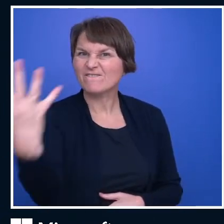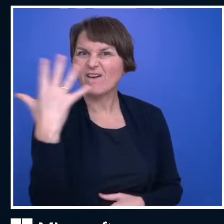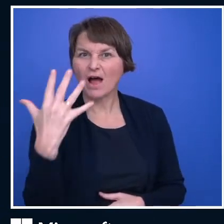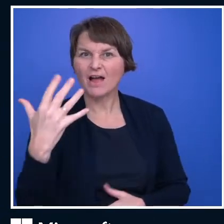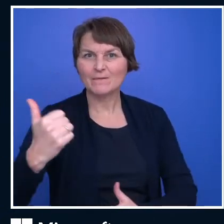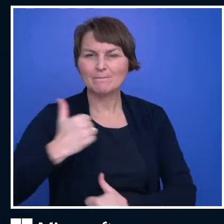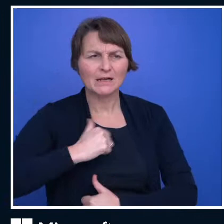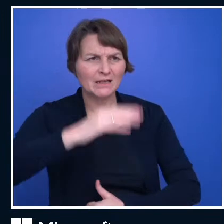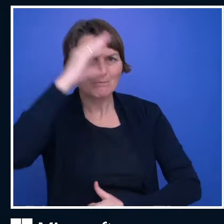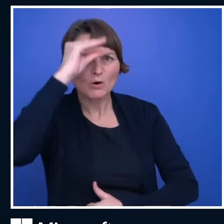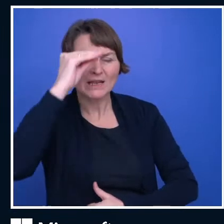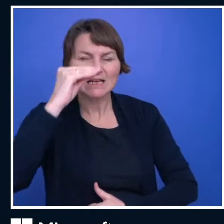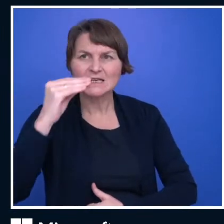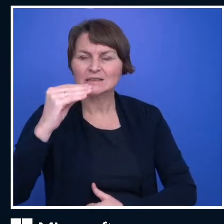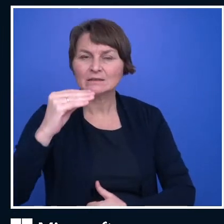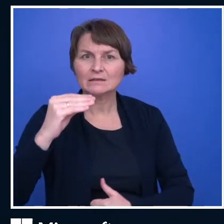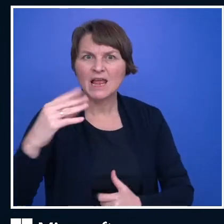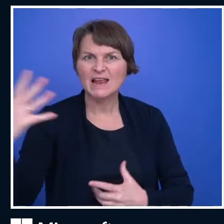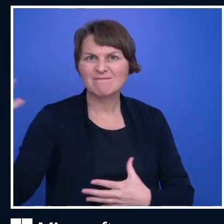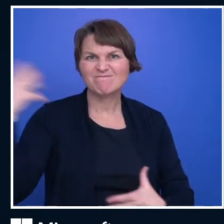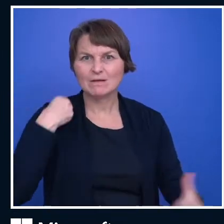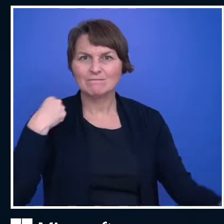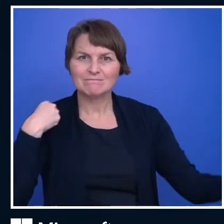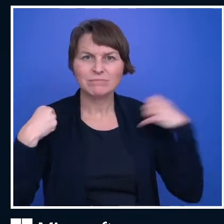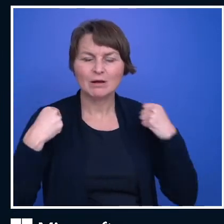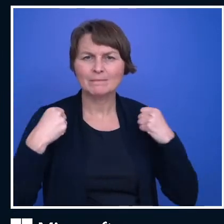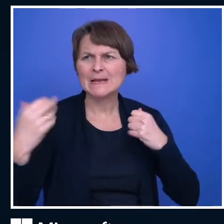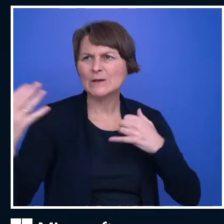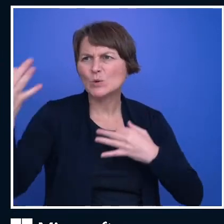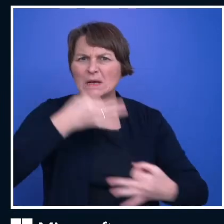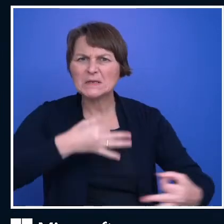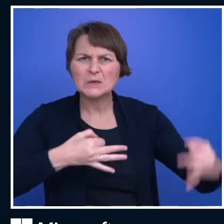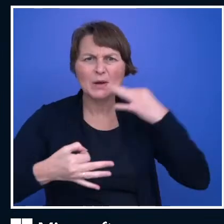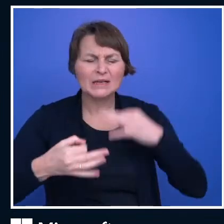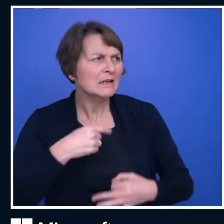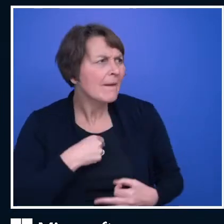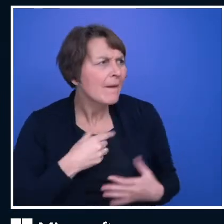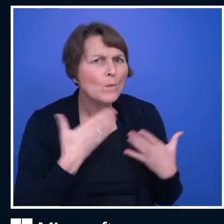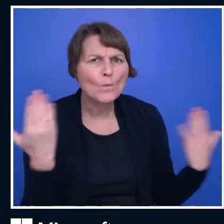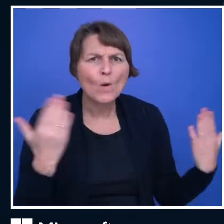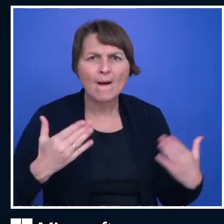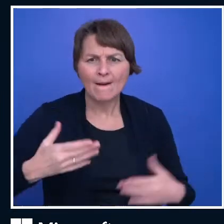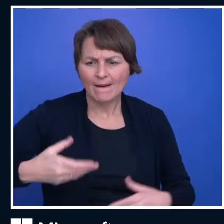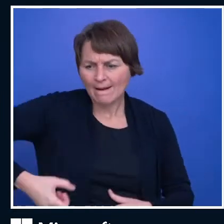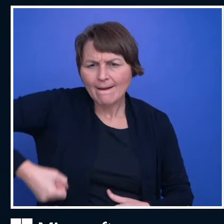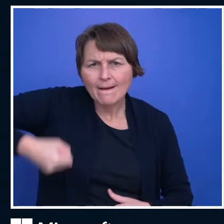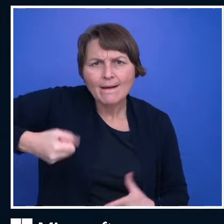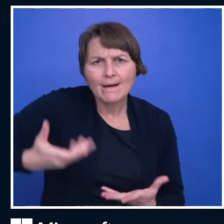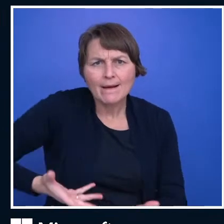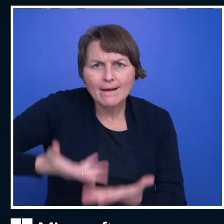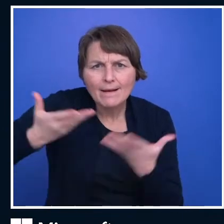questioning was about traveling light. Why did I only have one sweater? What was the weather like where I was